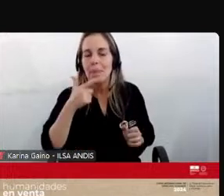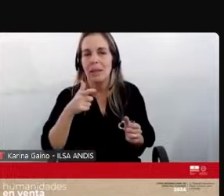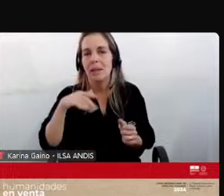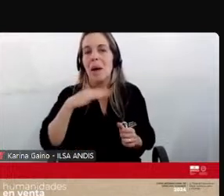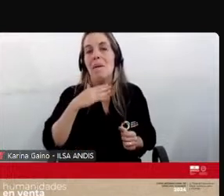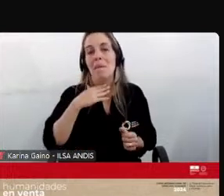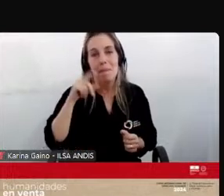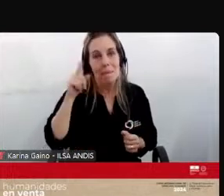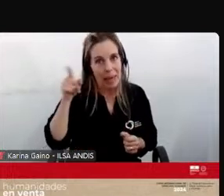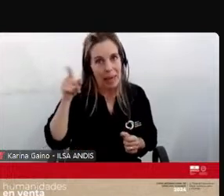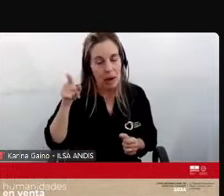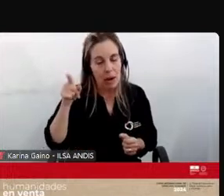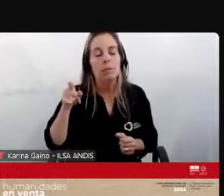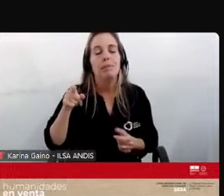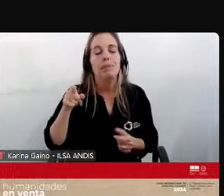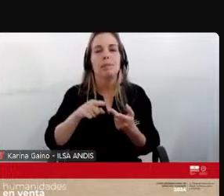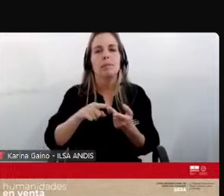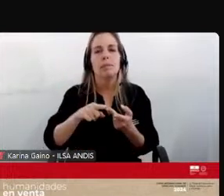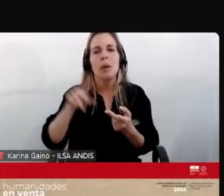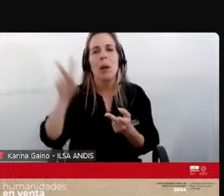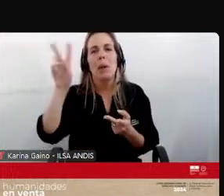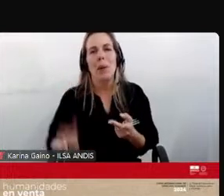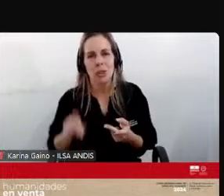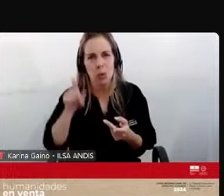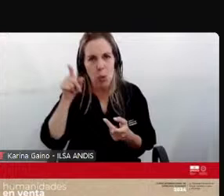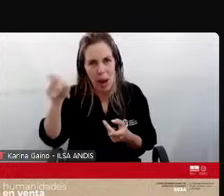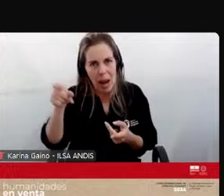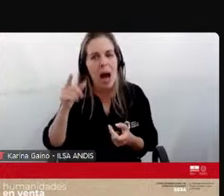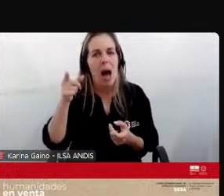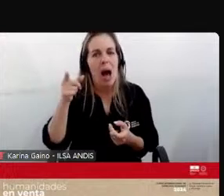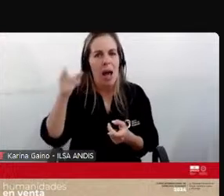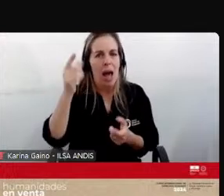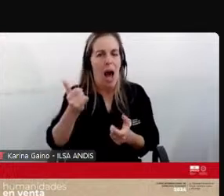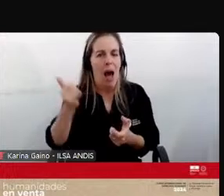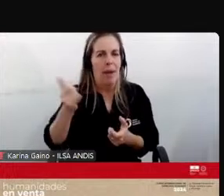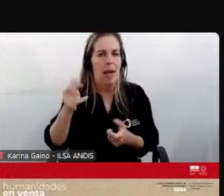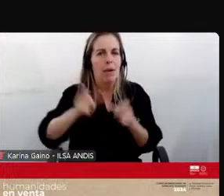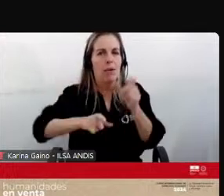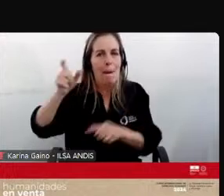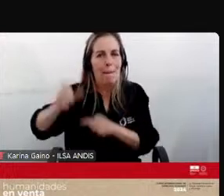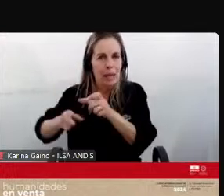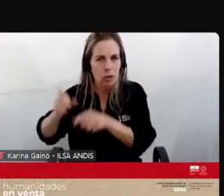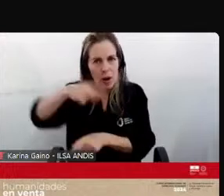we interviewed Guatemalan workers who had been employed on coffee farms